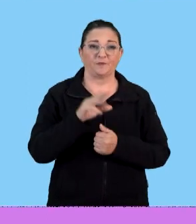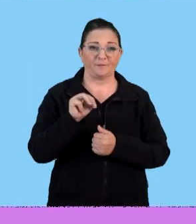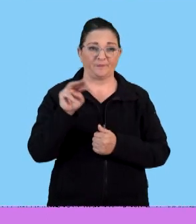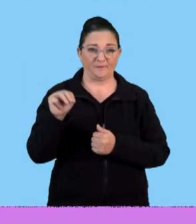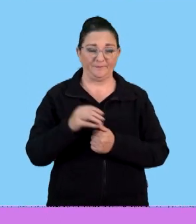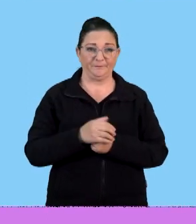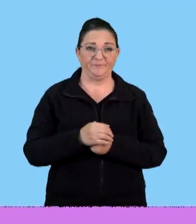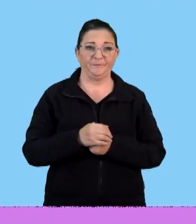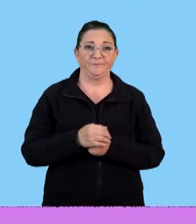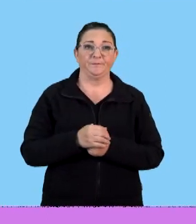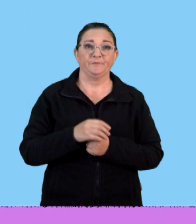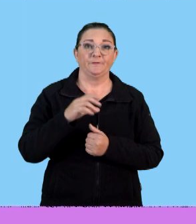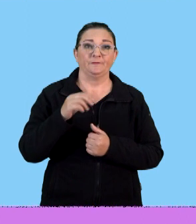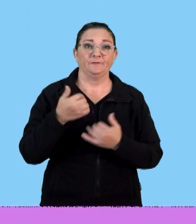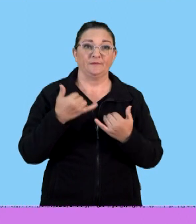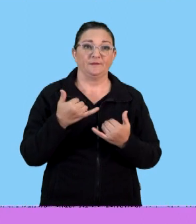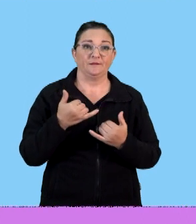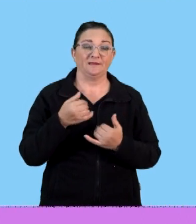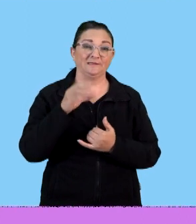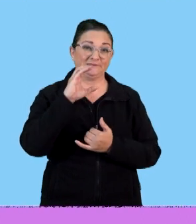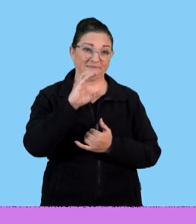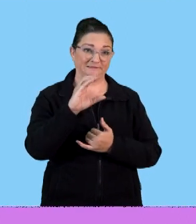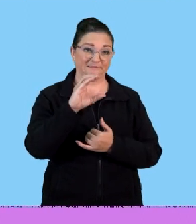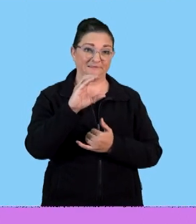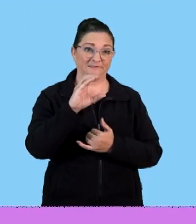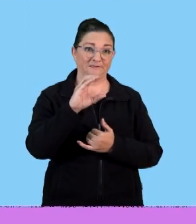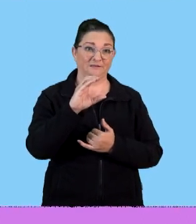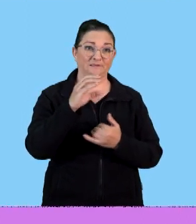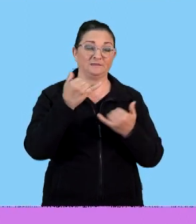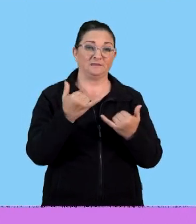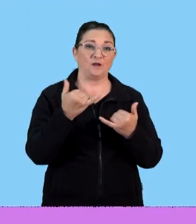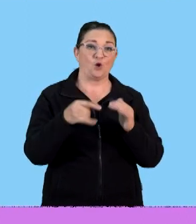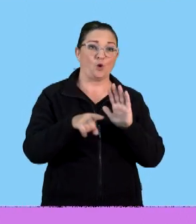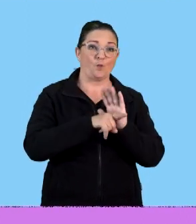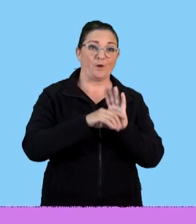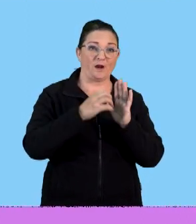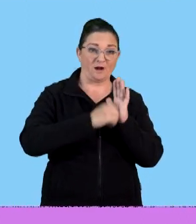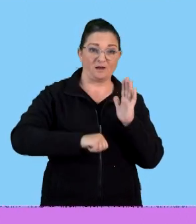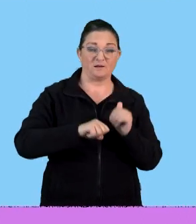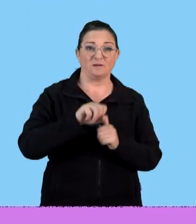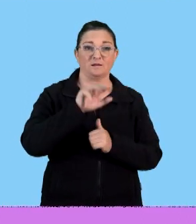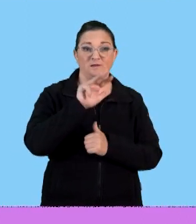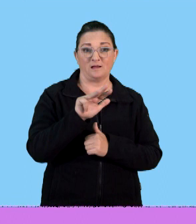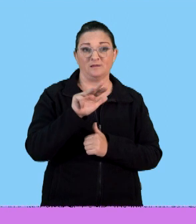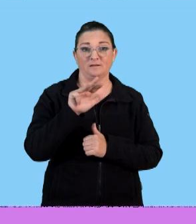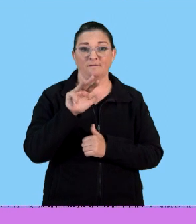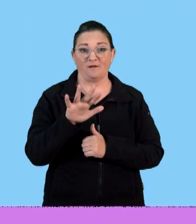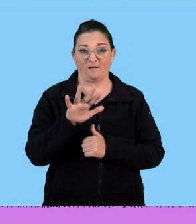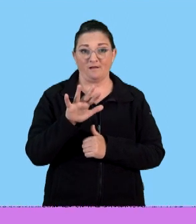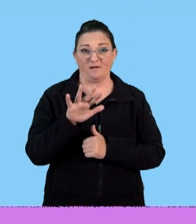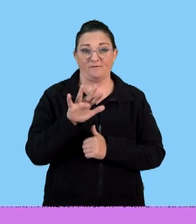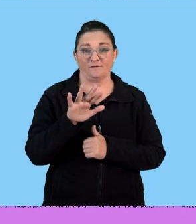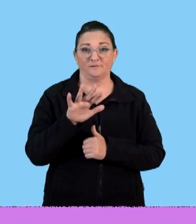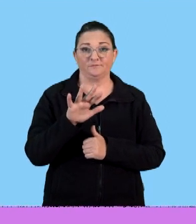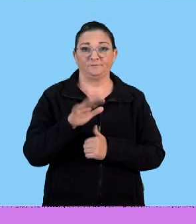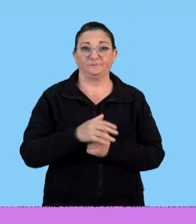640 millimeters, right? Minus, I'm here now, there's another C. C is 95,